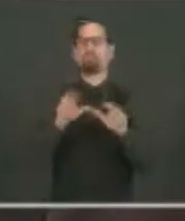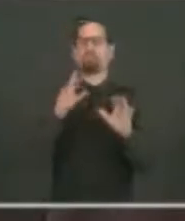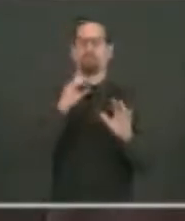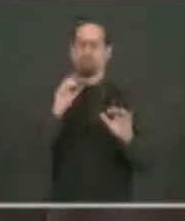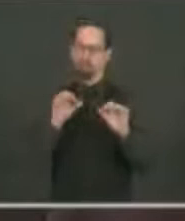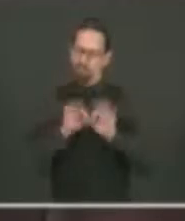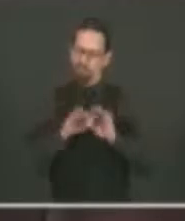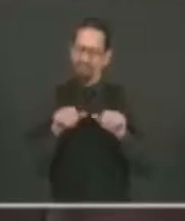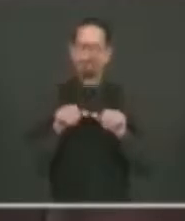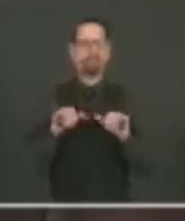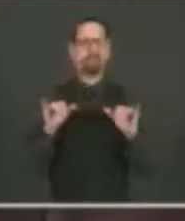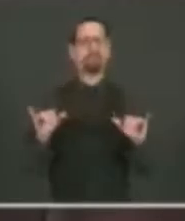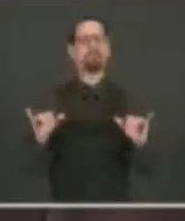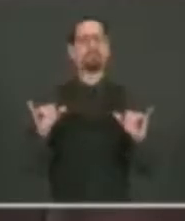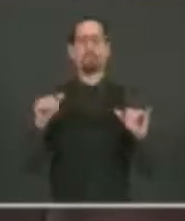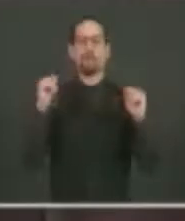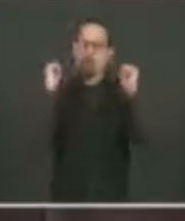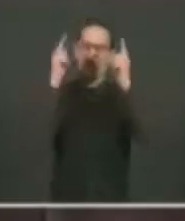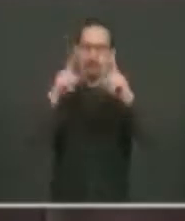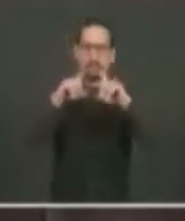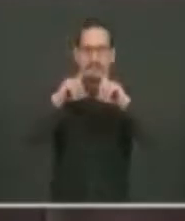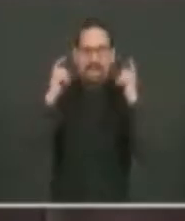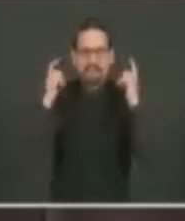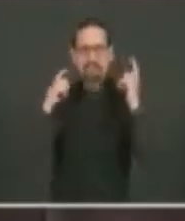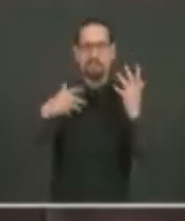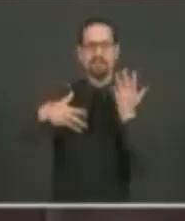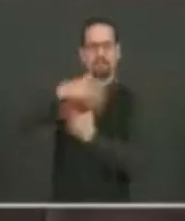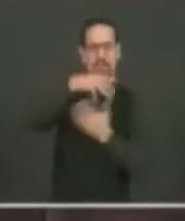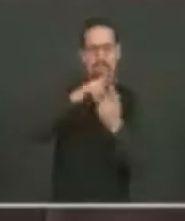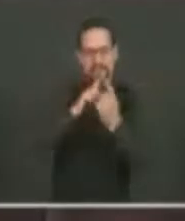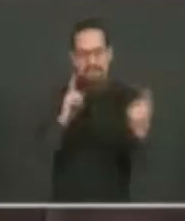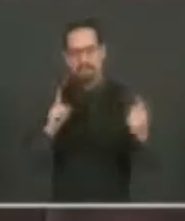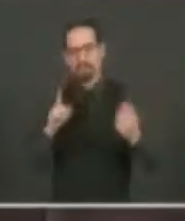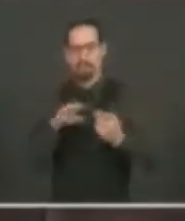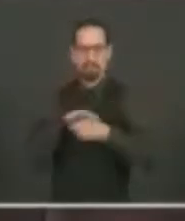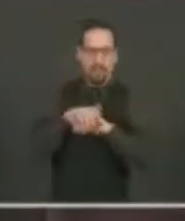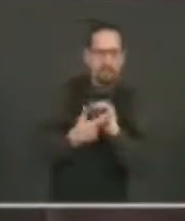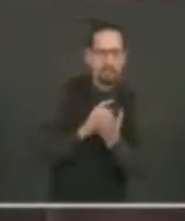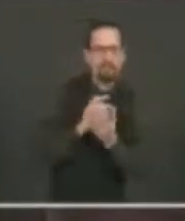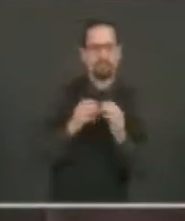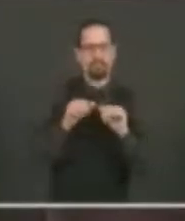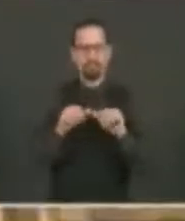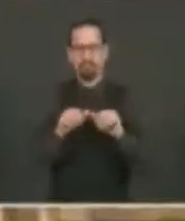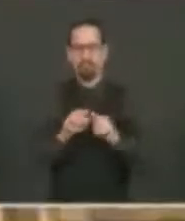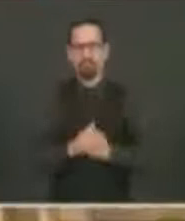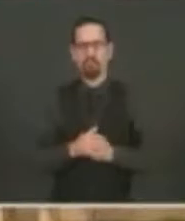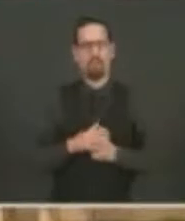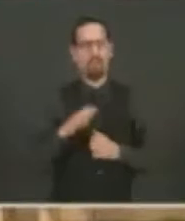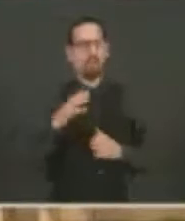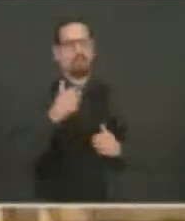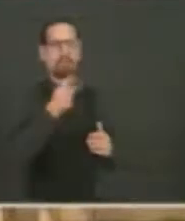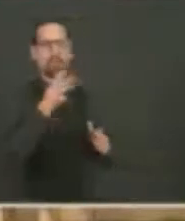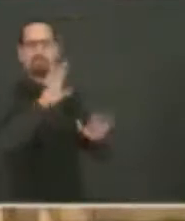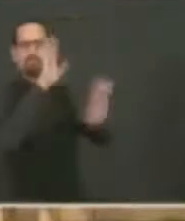mask, everyone continuing to watch their distance and stay vigilant. Governor, give question, Doctor.